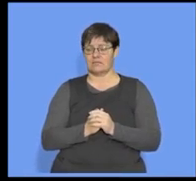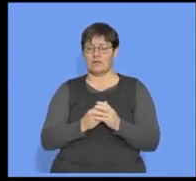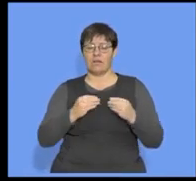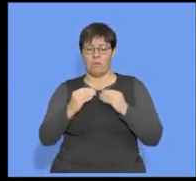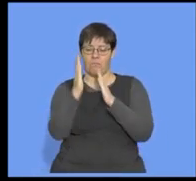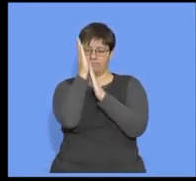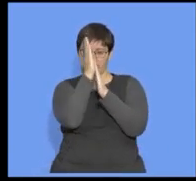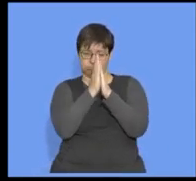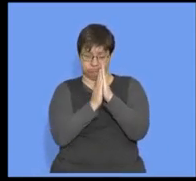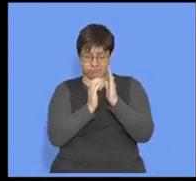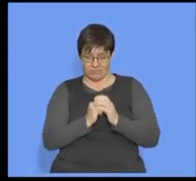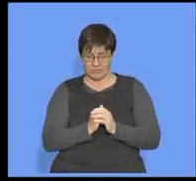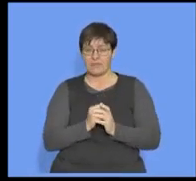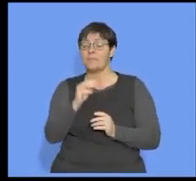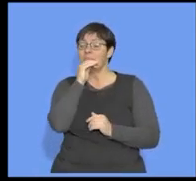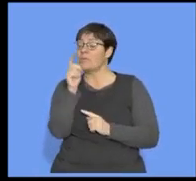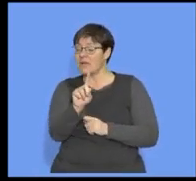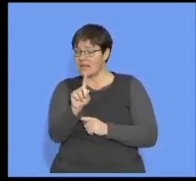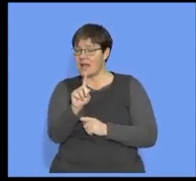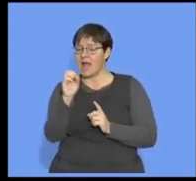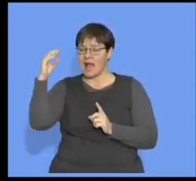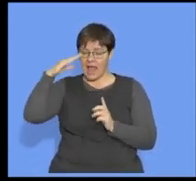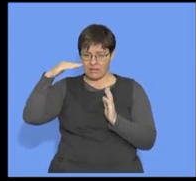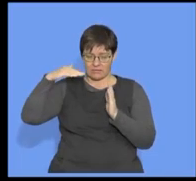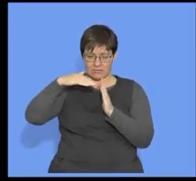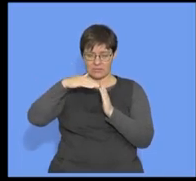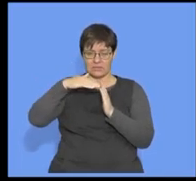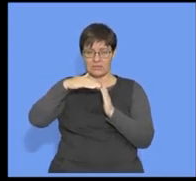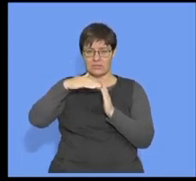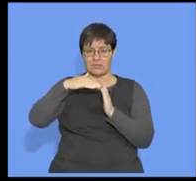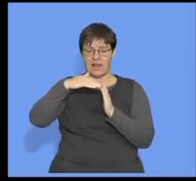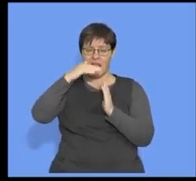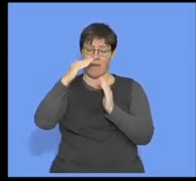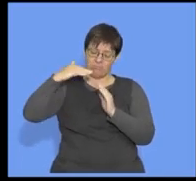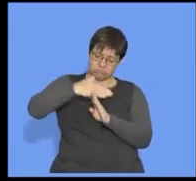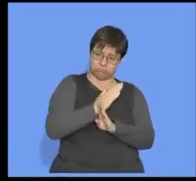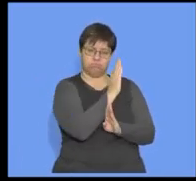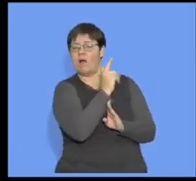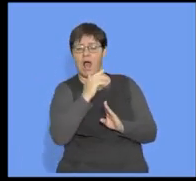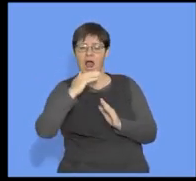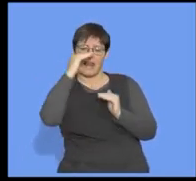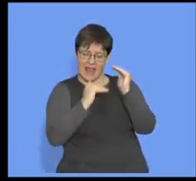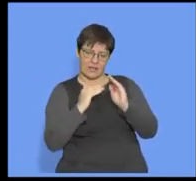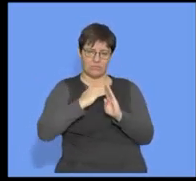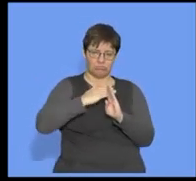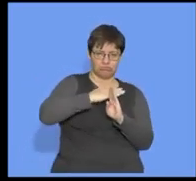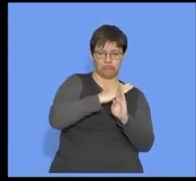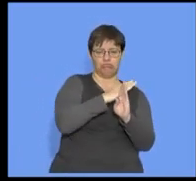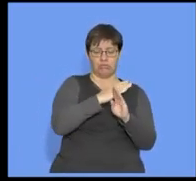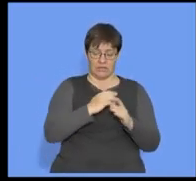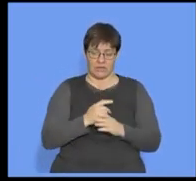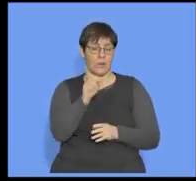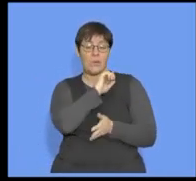or flatter. This causes the light rays to bend less. And then